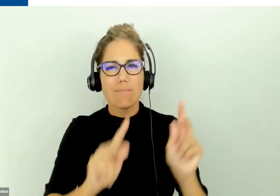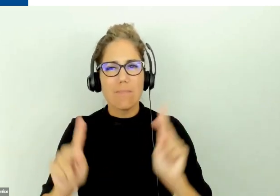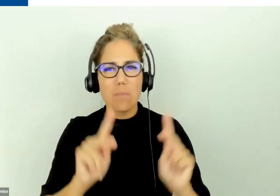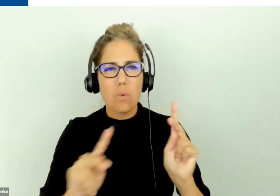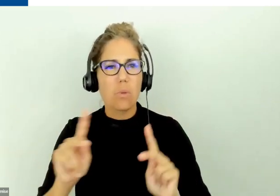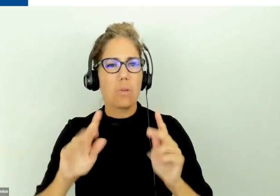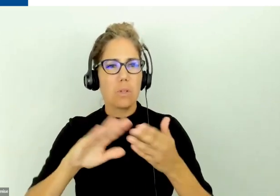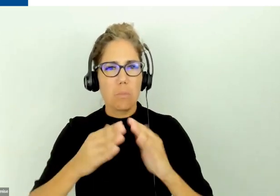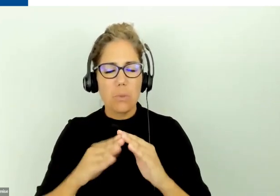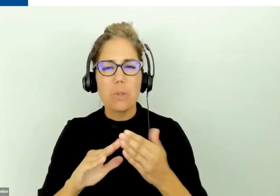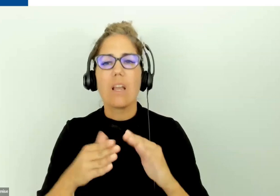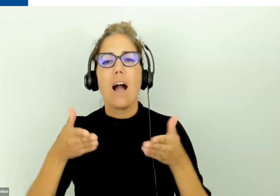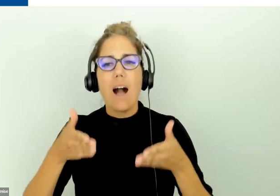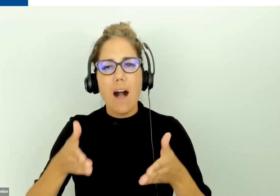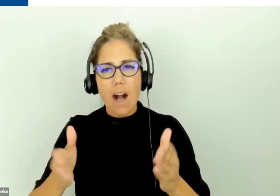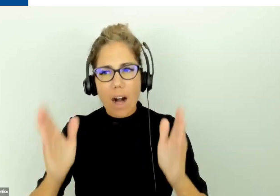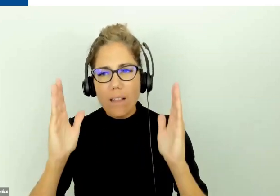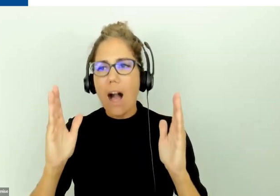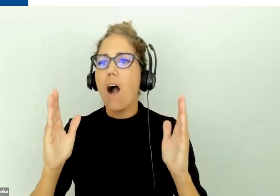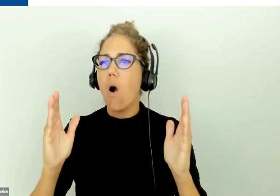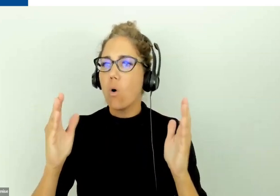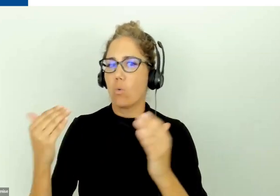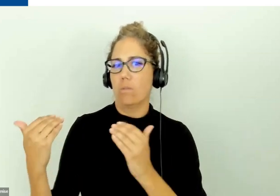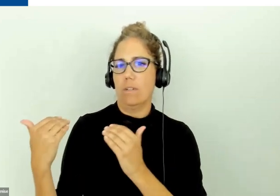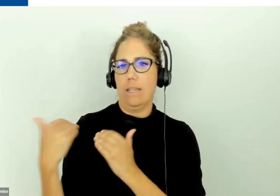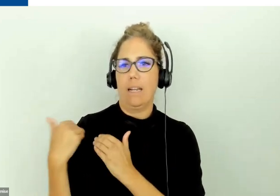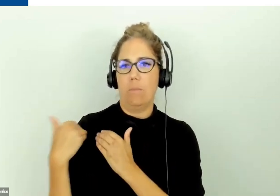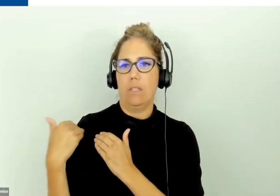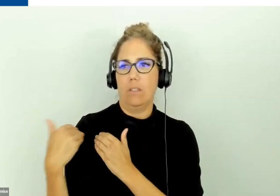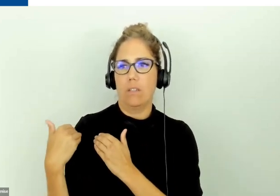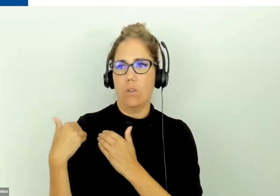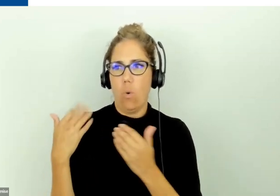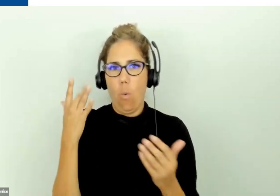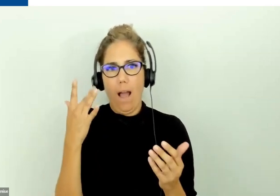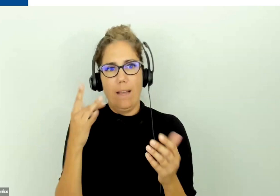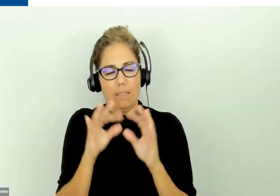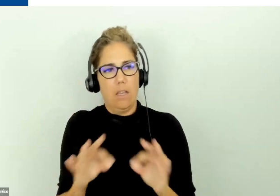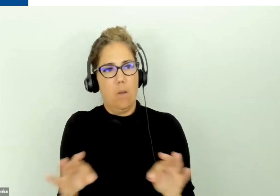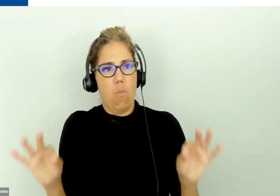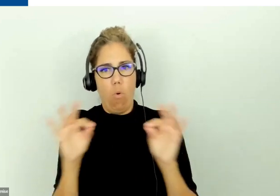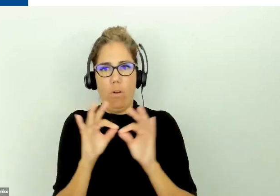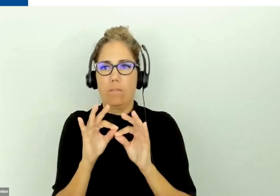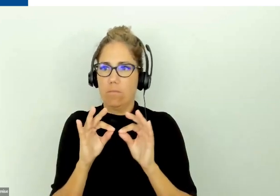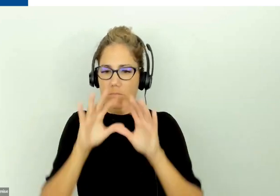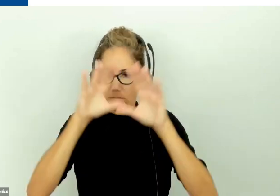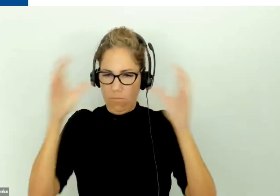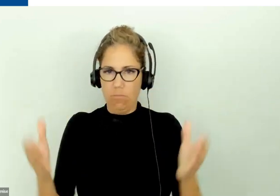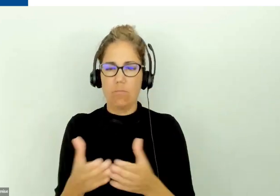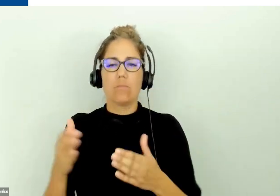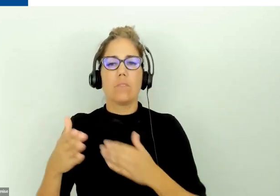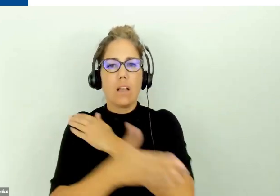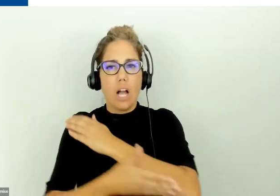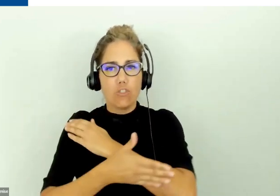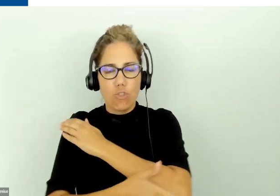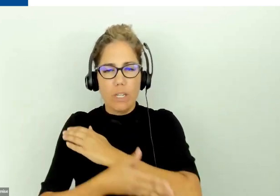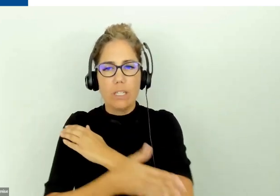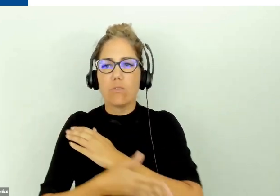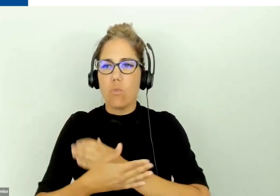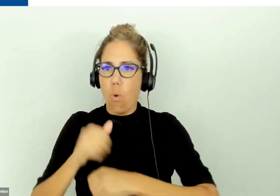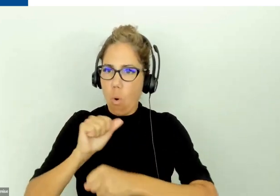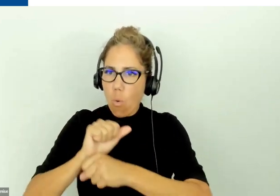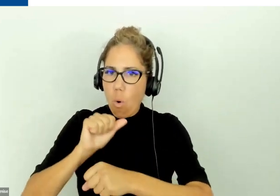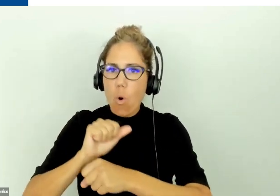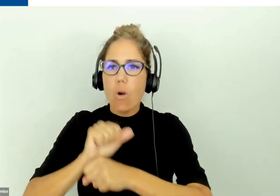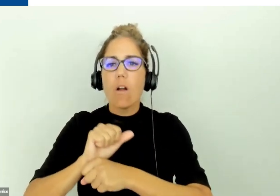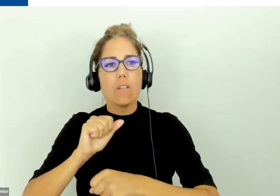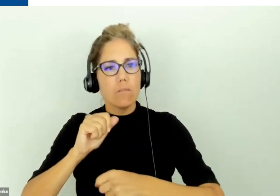allows us some accountability for the important progress that we all need to make as a country to help our growing population of older